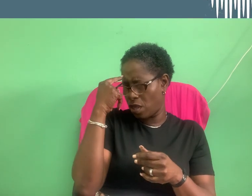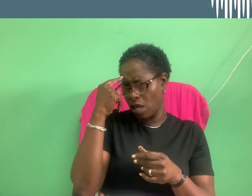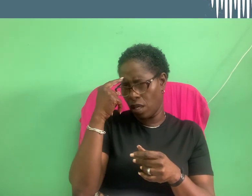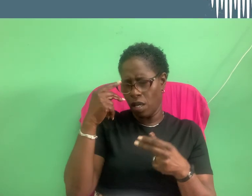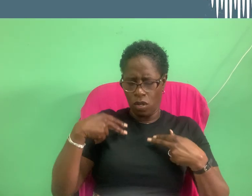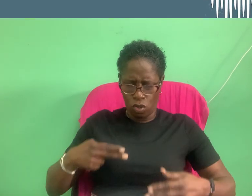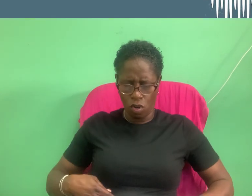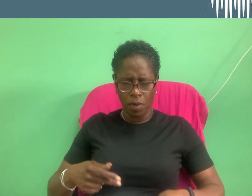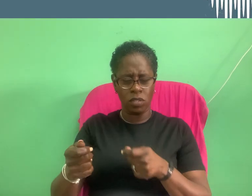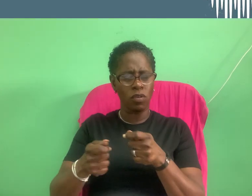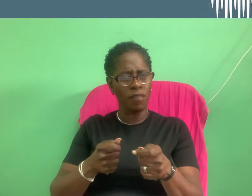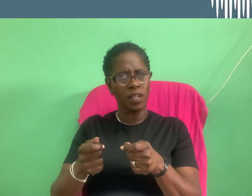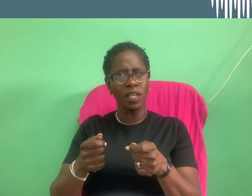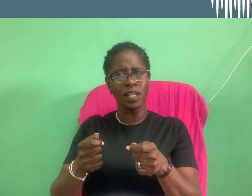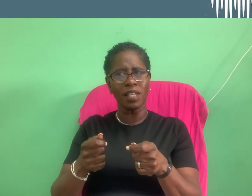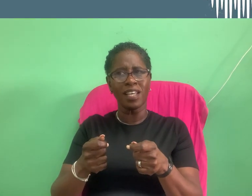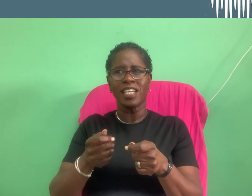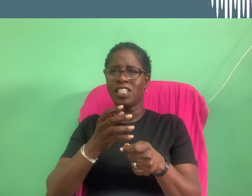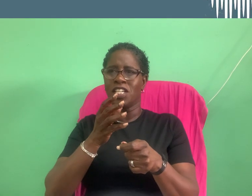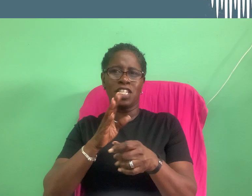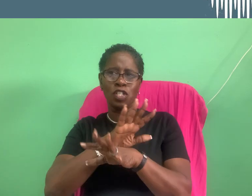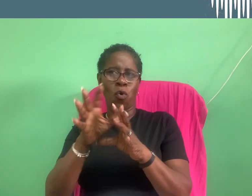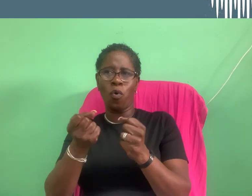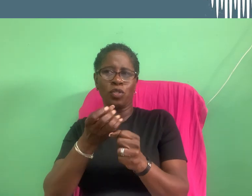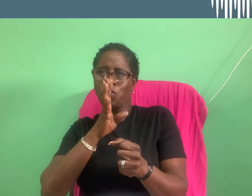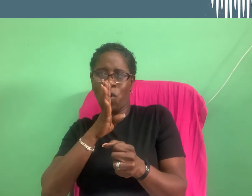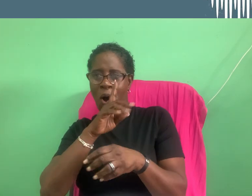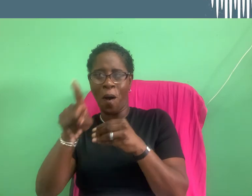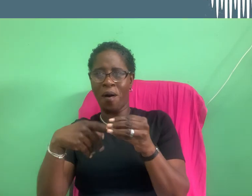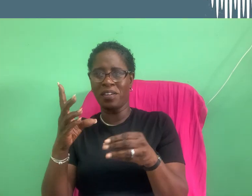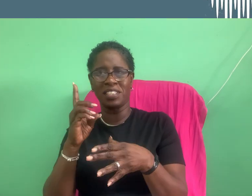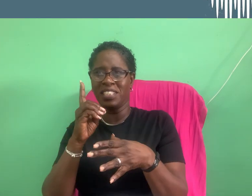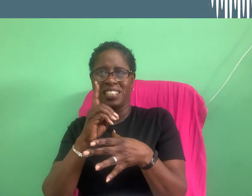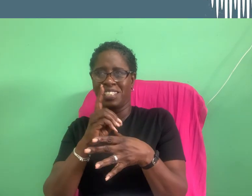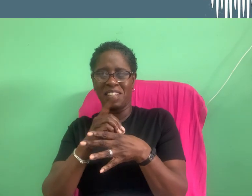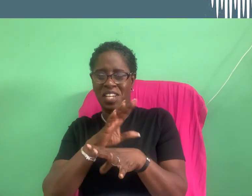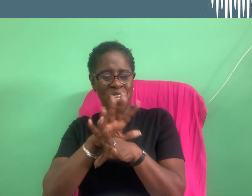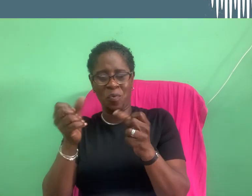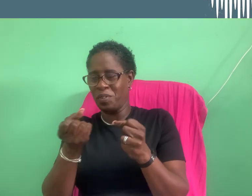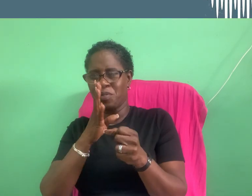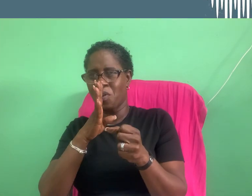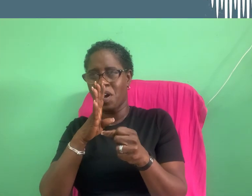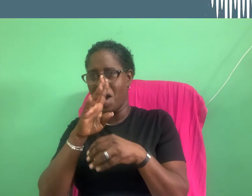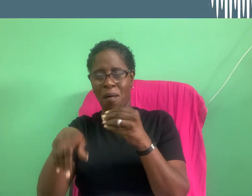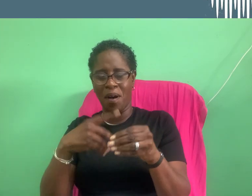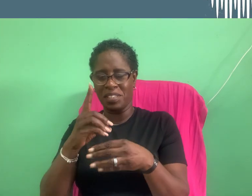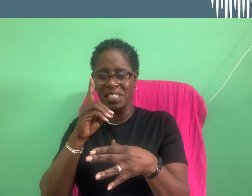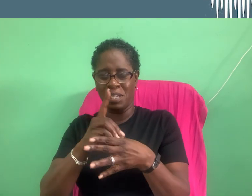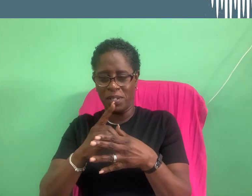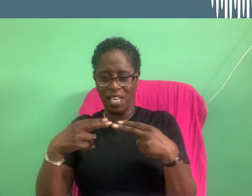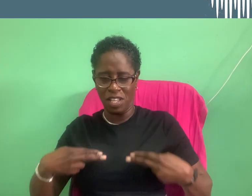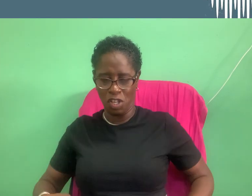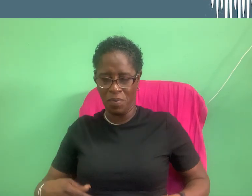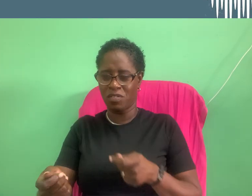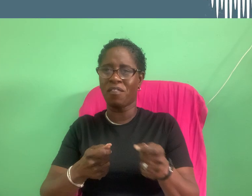trafficking space, the conversation on disability has remained so much marginal with respect to other issues that we